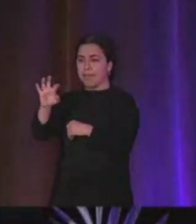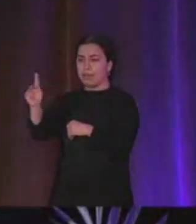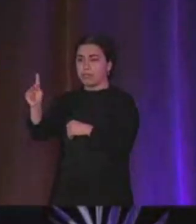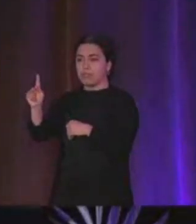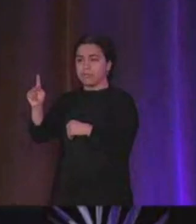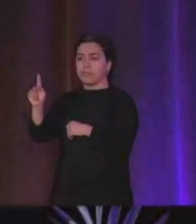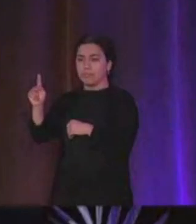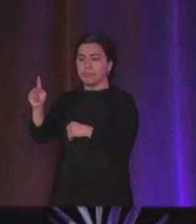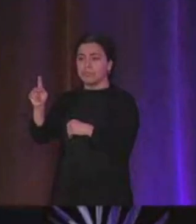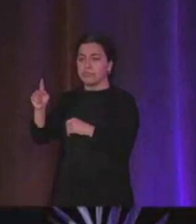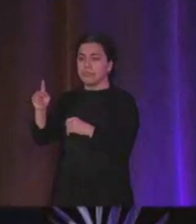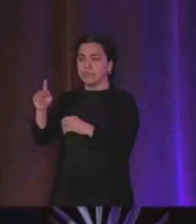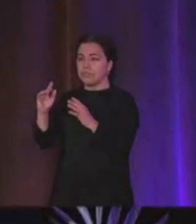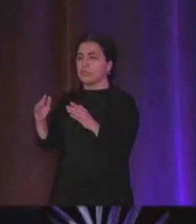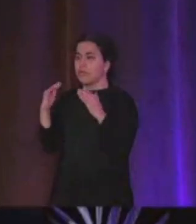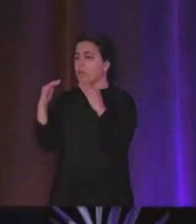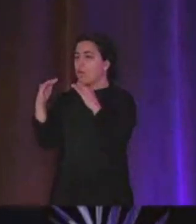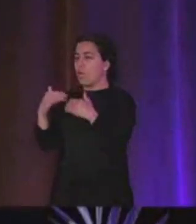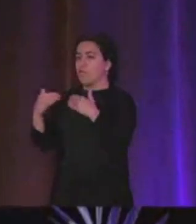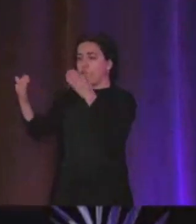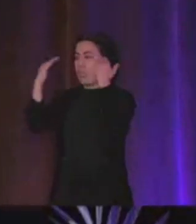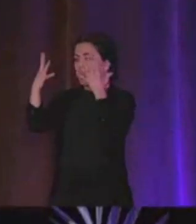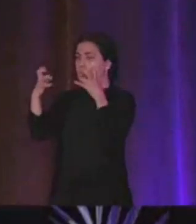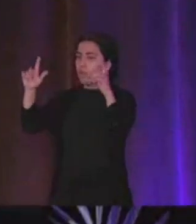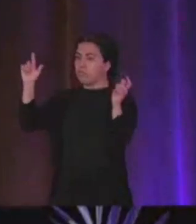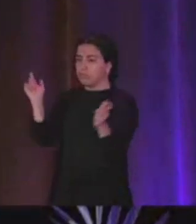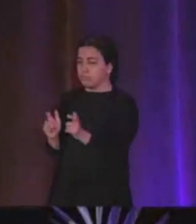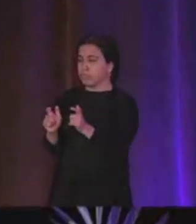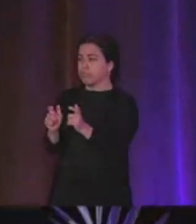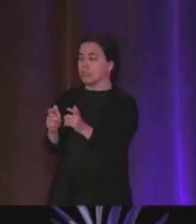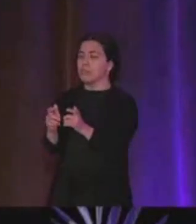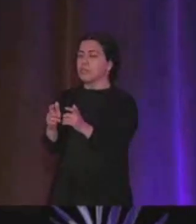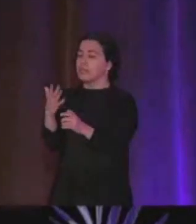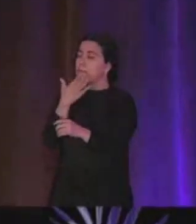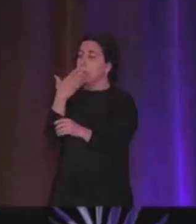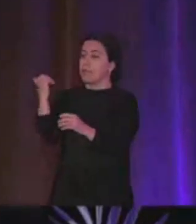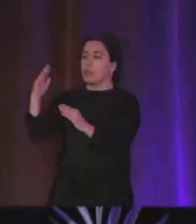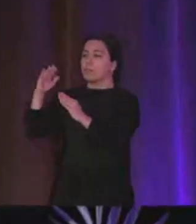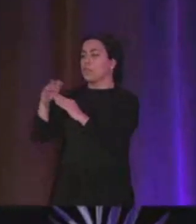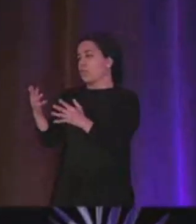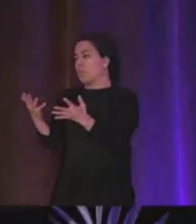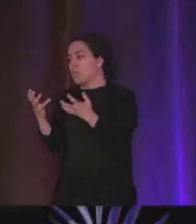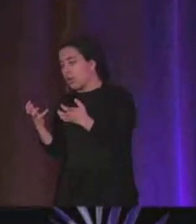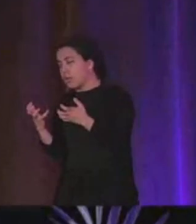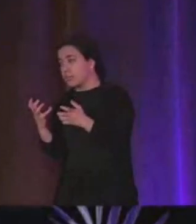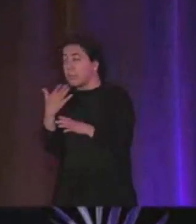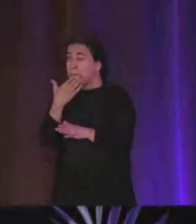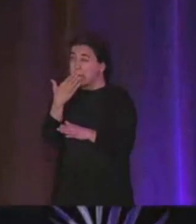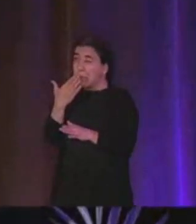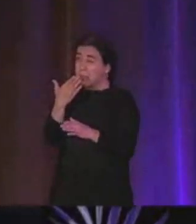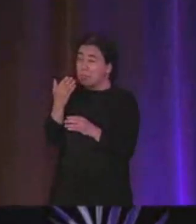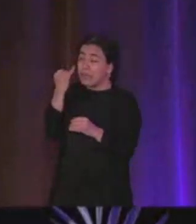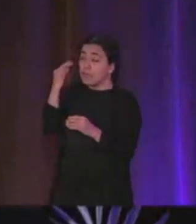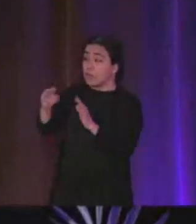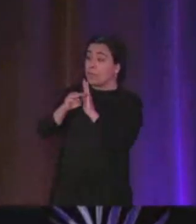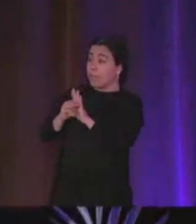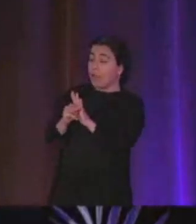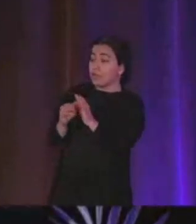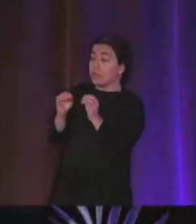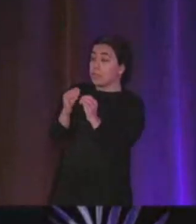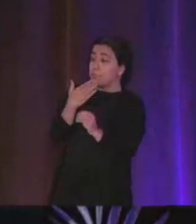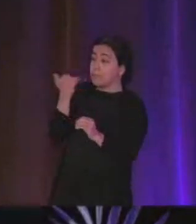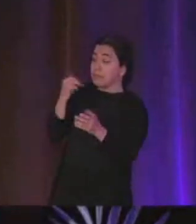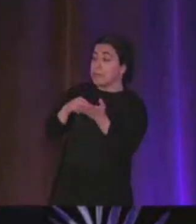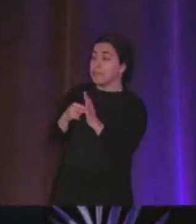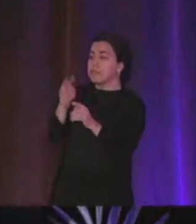processes / threads to revamp your code. Again, it's linked with the code optimization the best you can. Again, the better your model and the faster it will give the prediction /